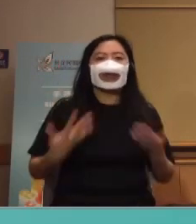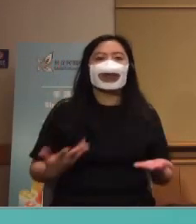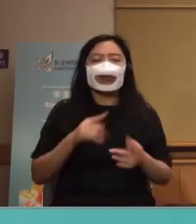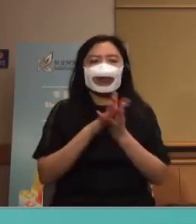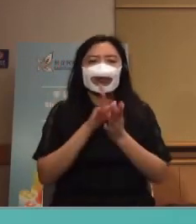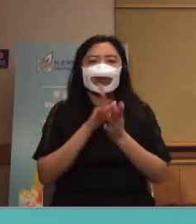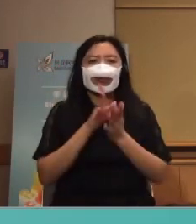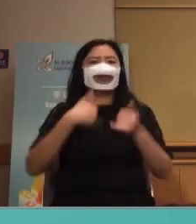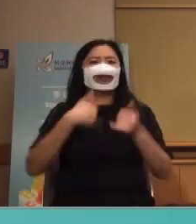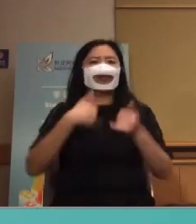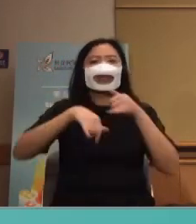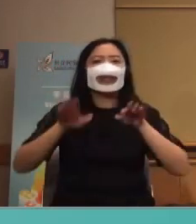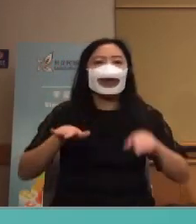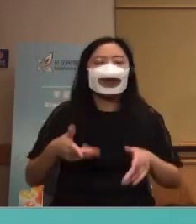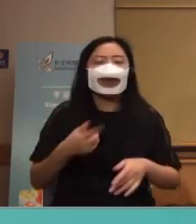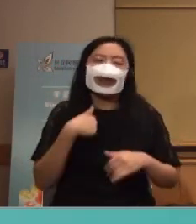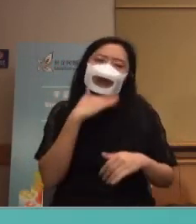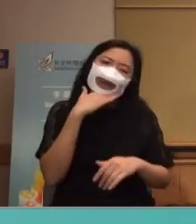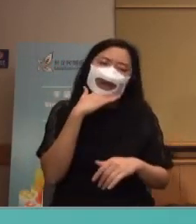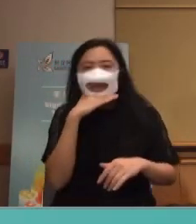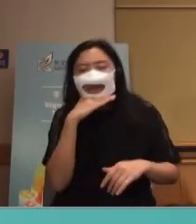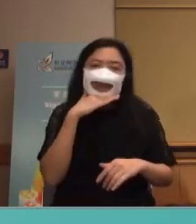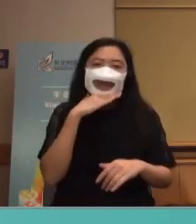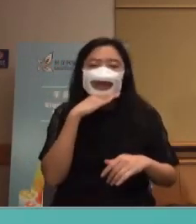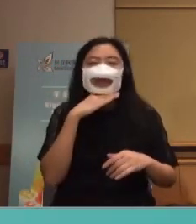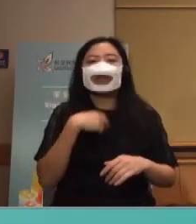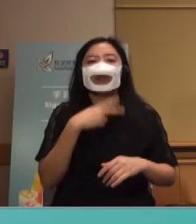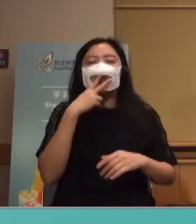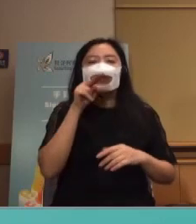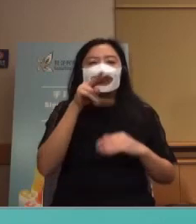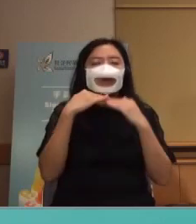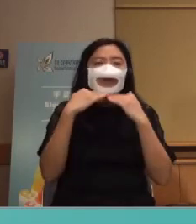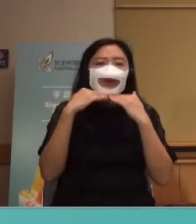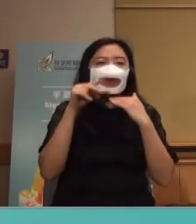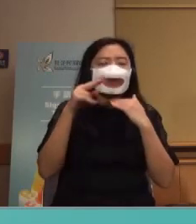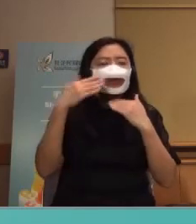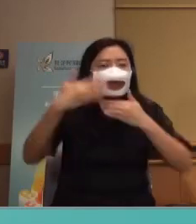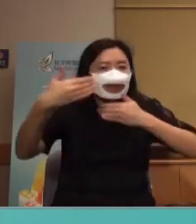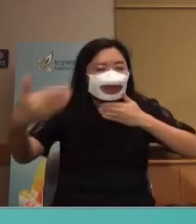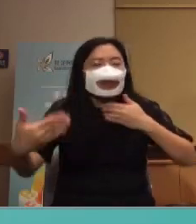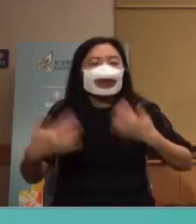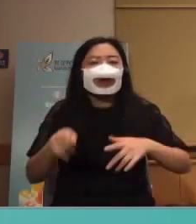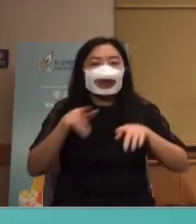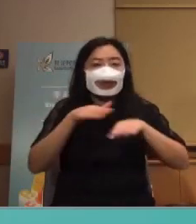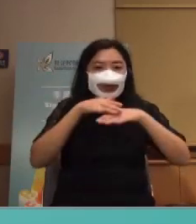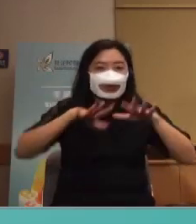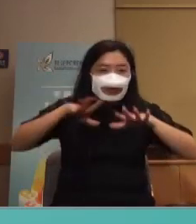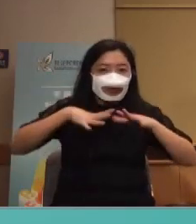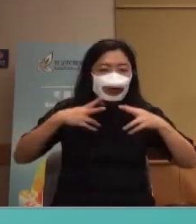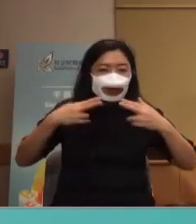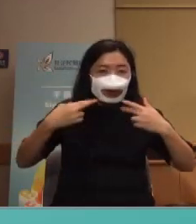and see, take a wait and see approach, wait until the market stabilizes, and then we say, hey, who are the VCs